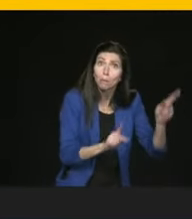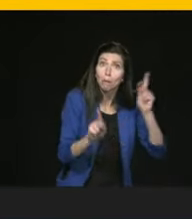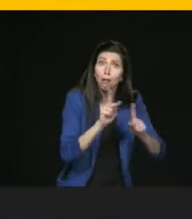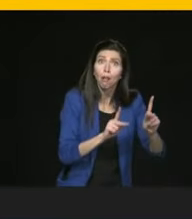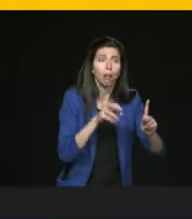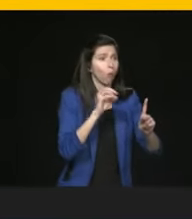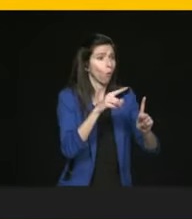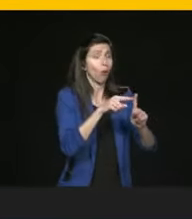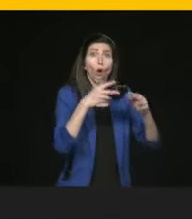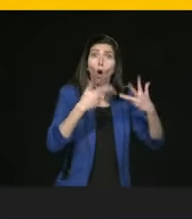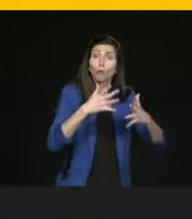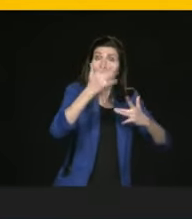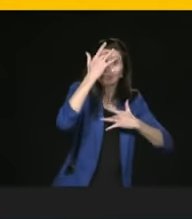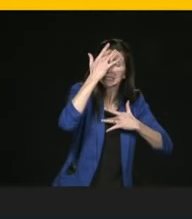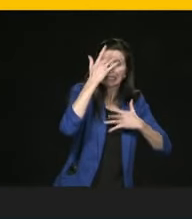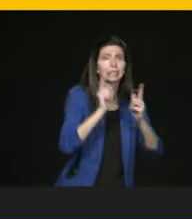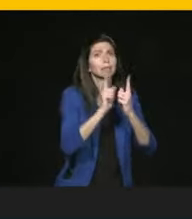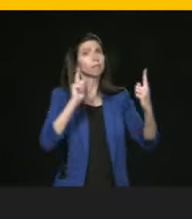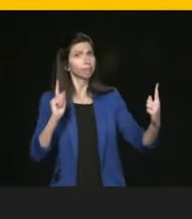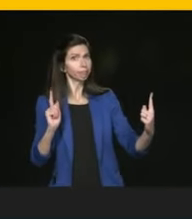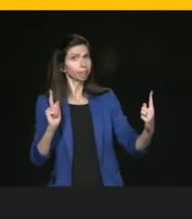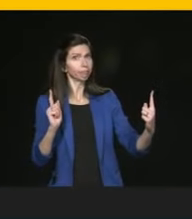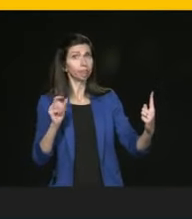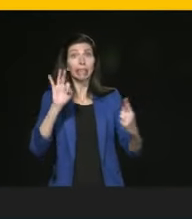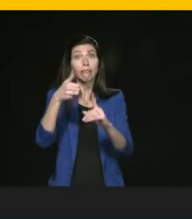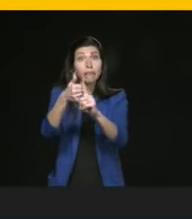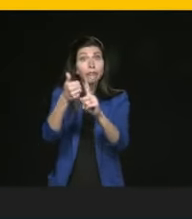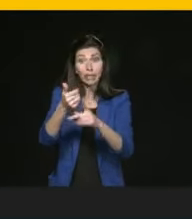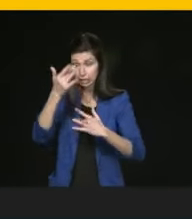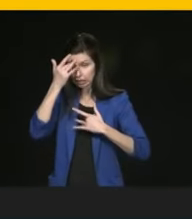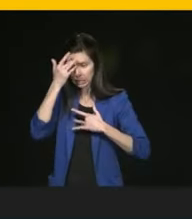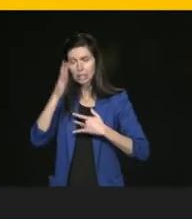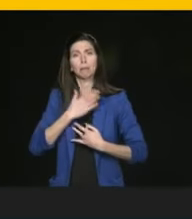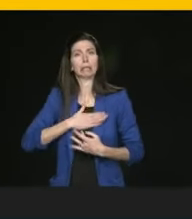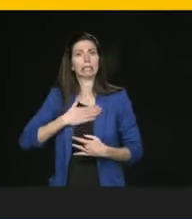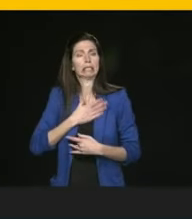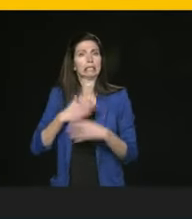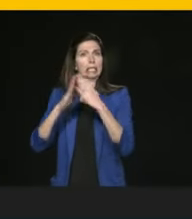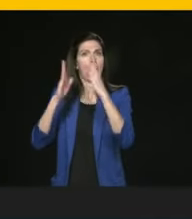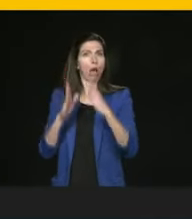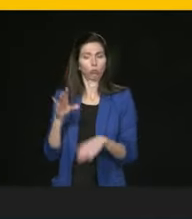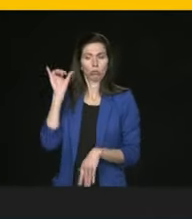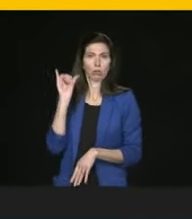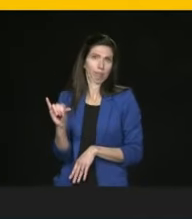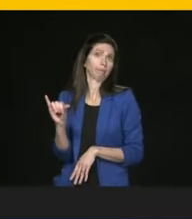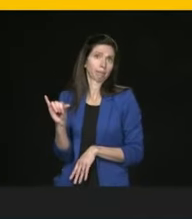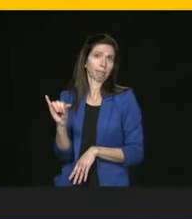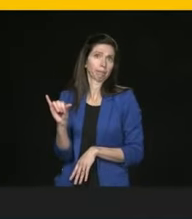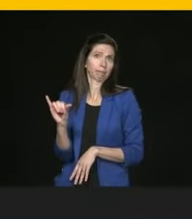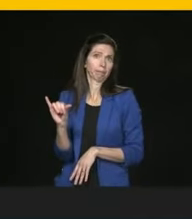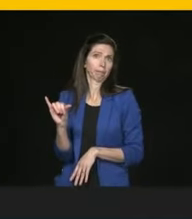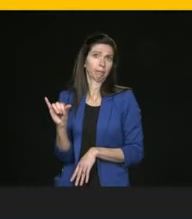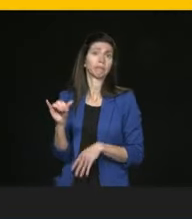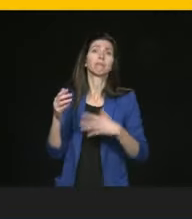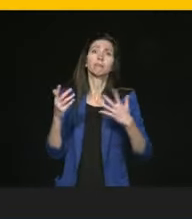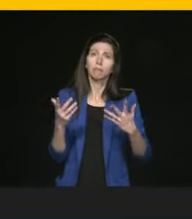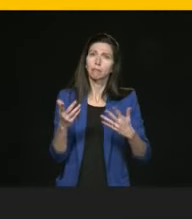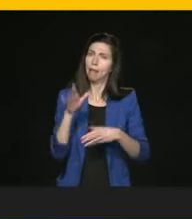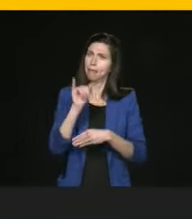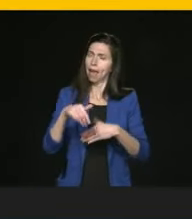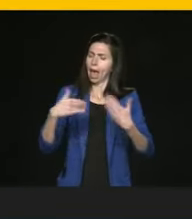sick and go home if you're sick. It is important to practice hand and respiratory